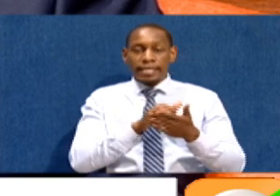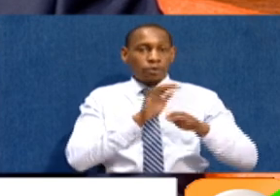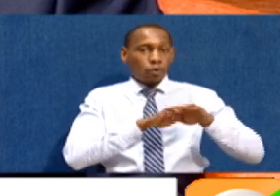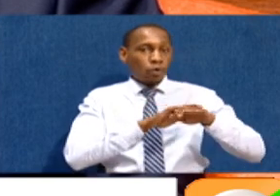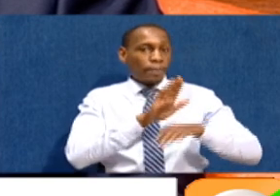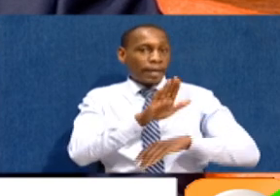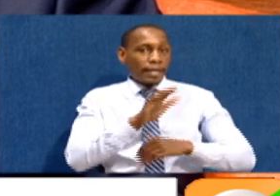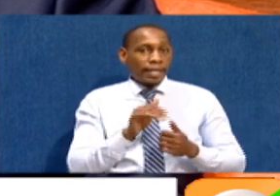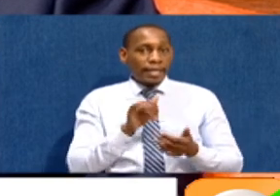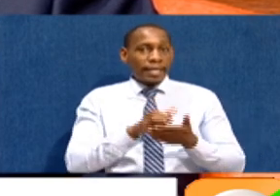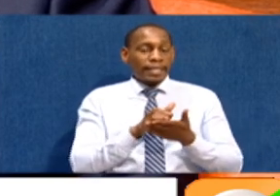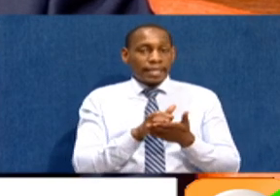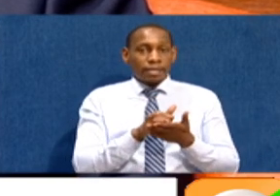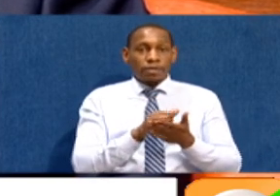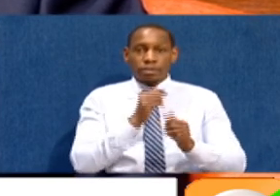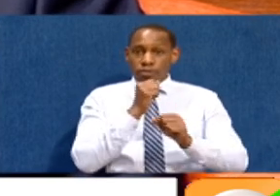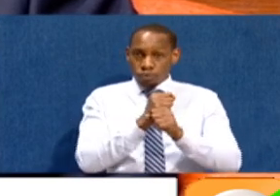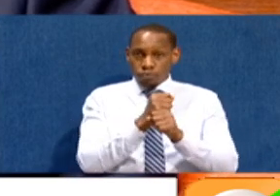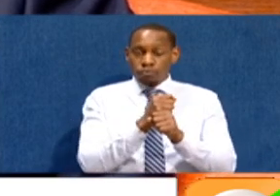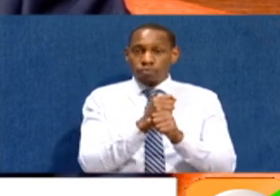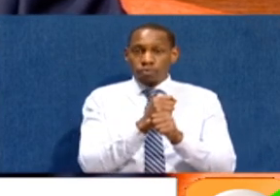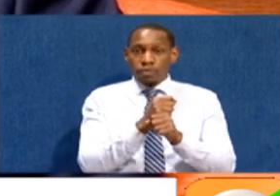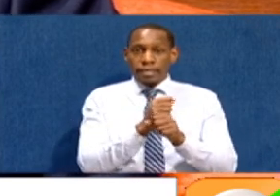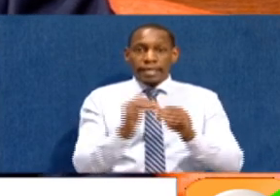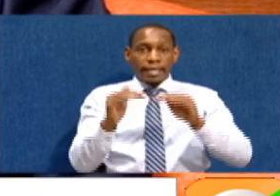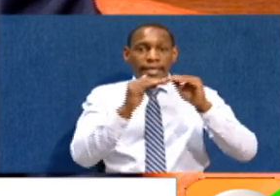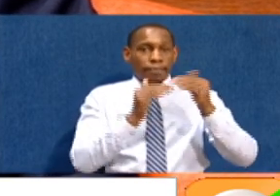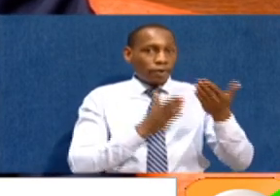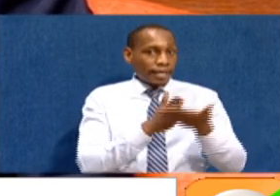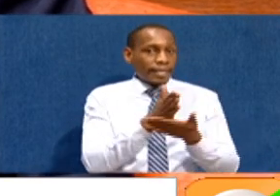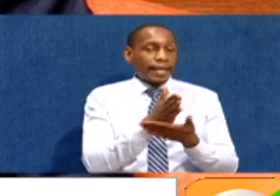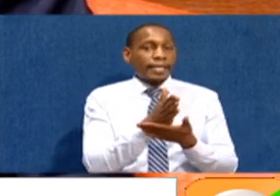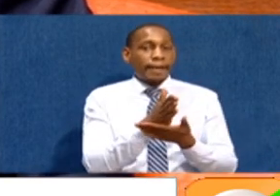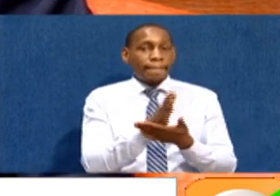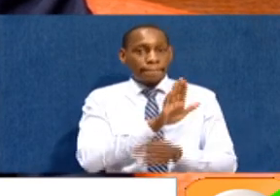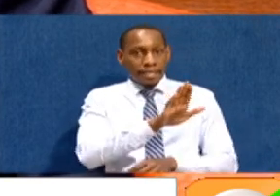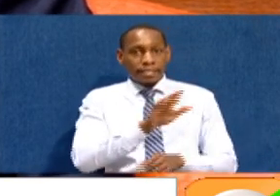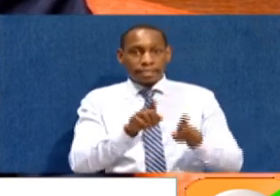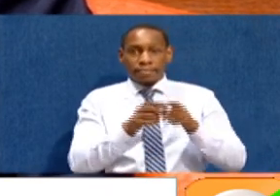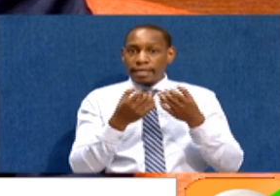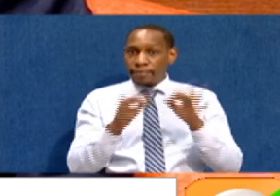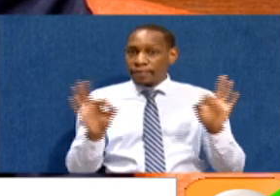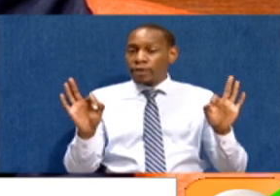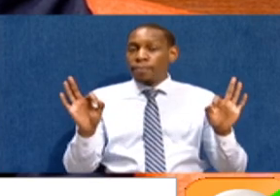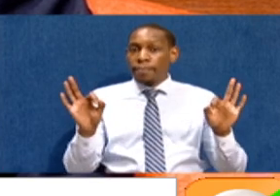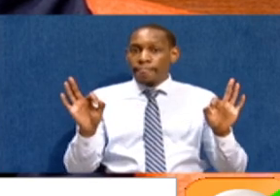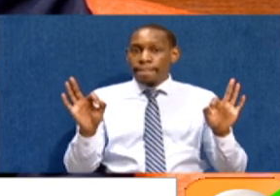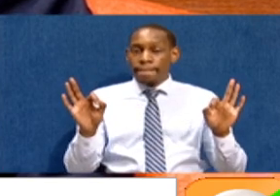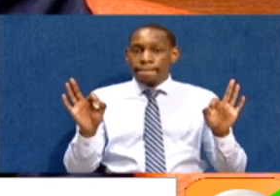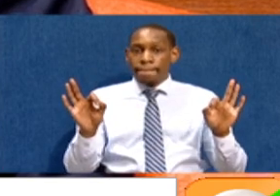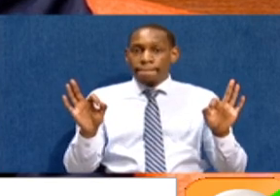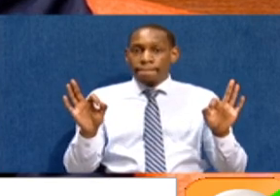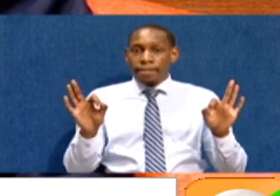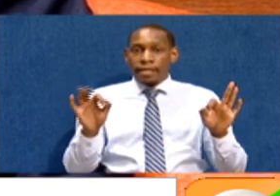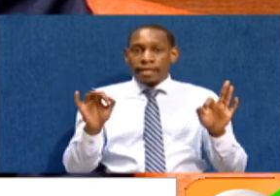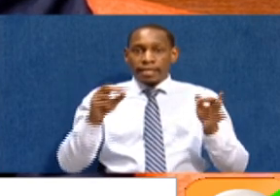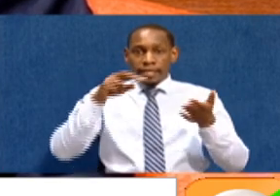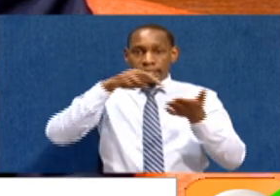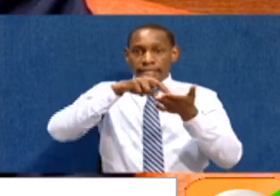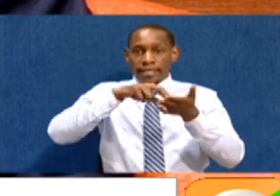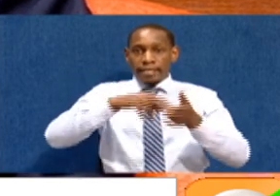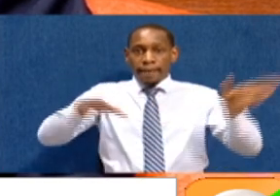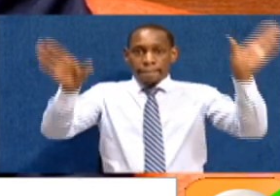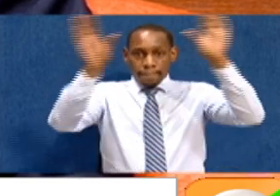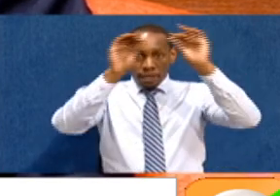for him to exercise his democratic right and freedom to hold an opinion, to run for